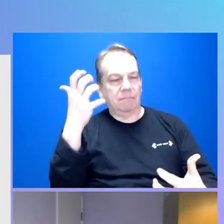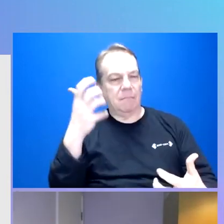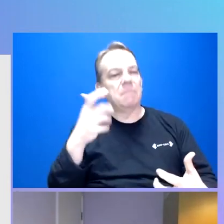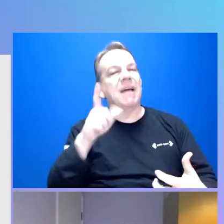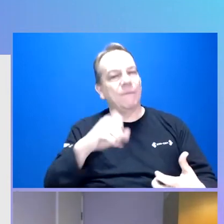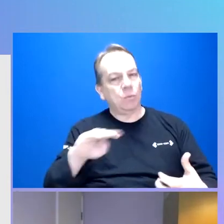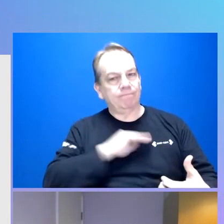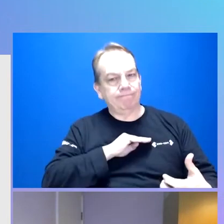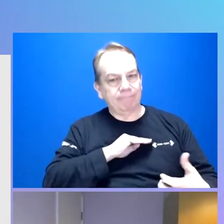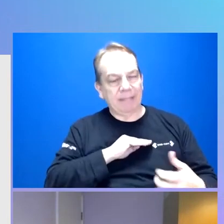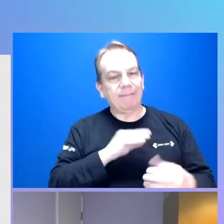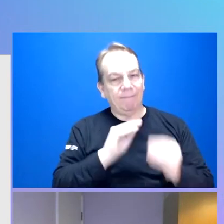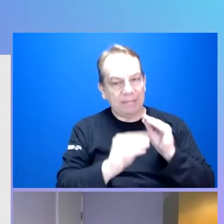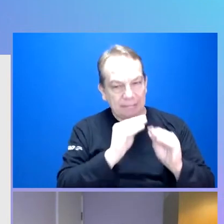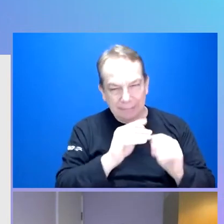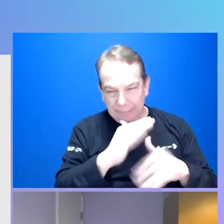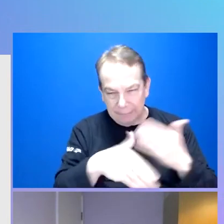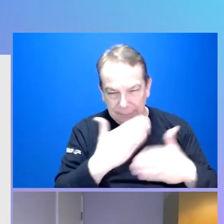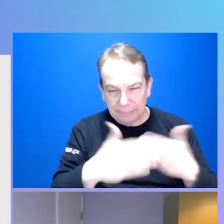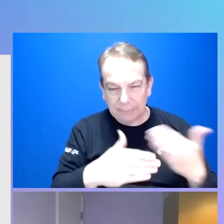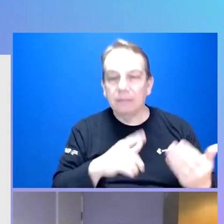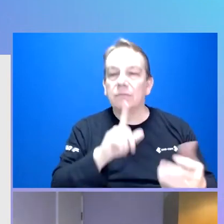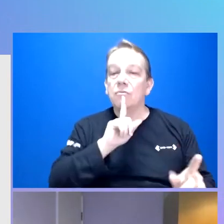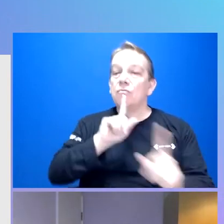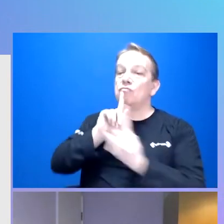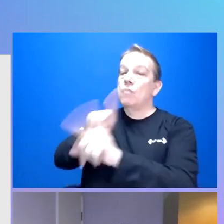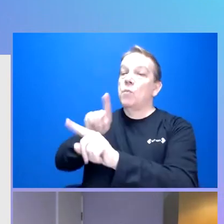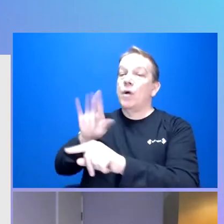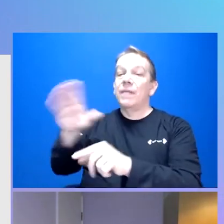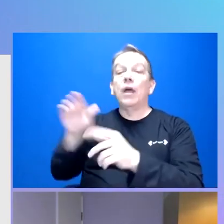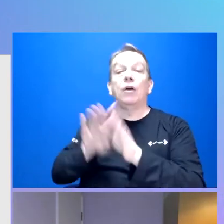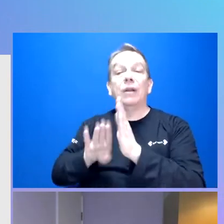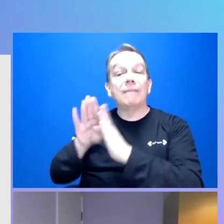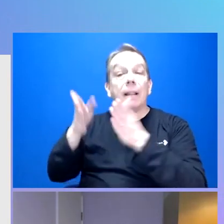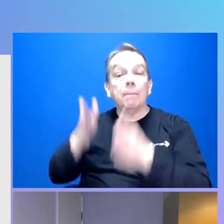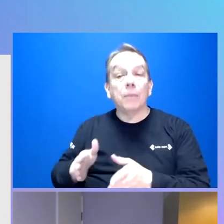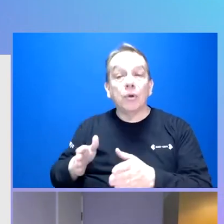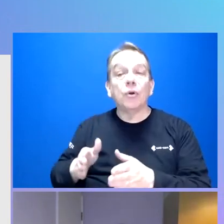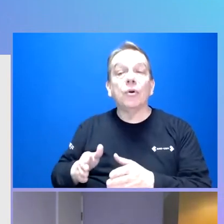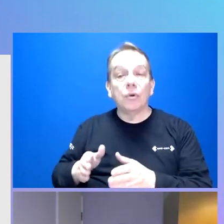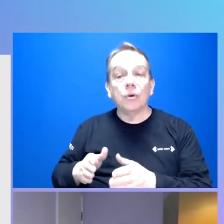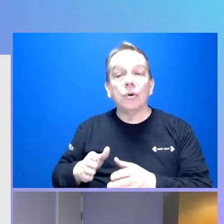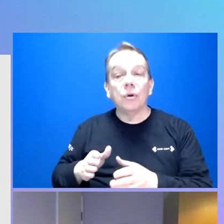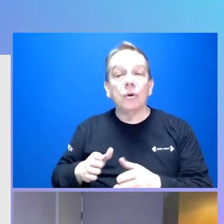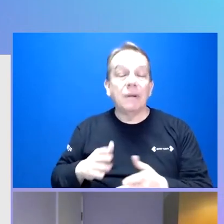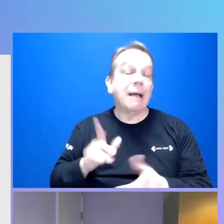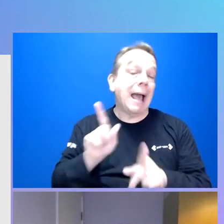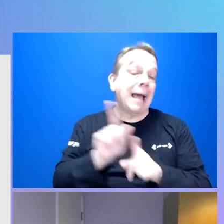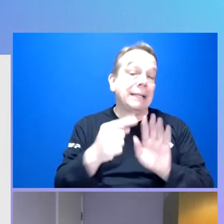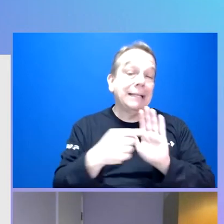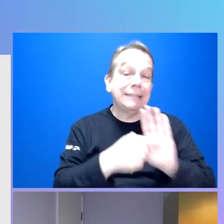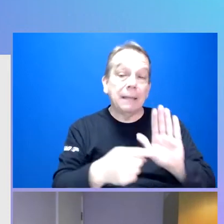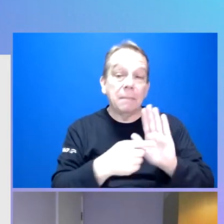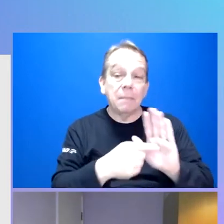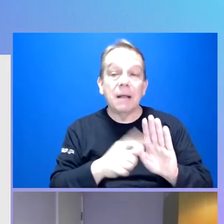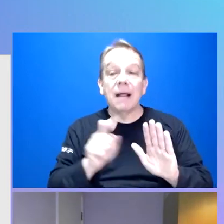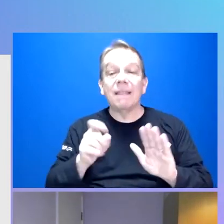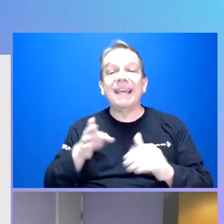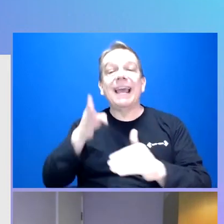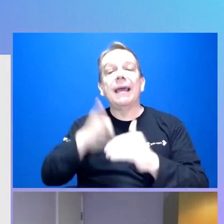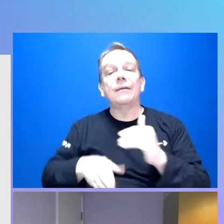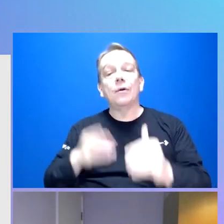those. And we reported those back to their developers. So that was, as an example, the end call